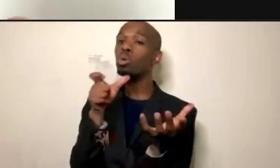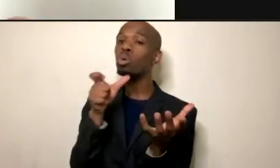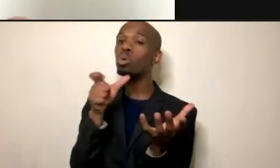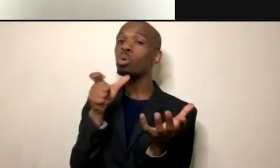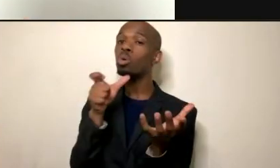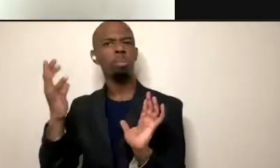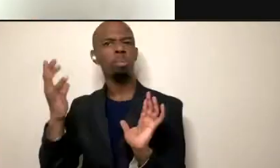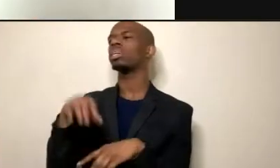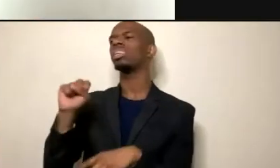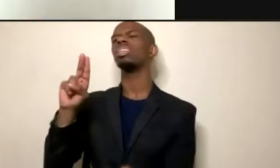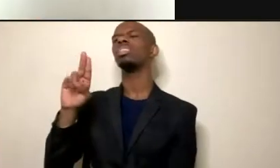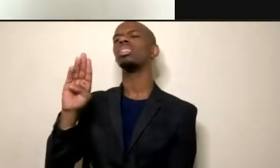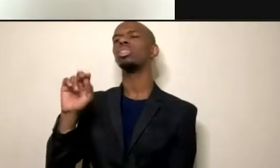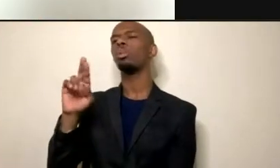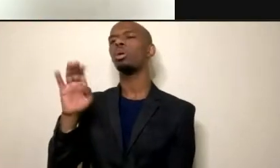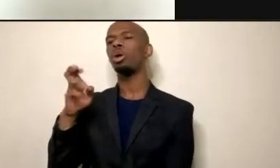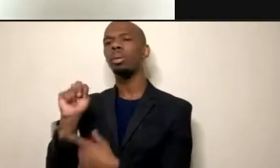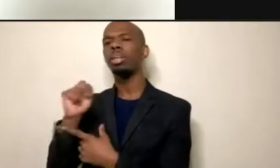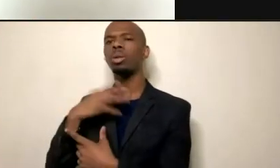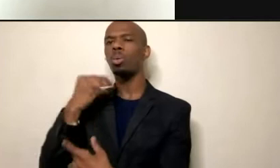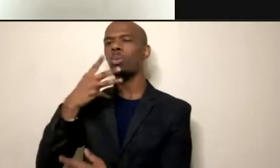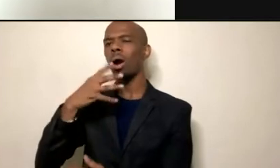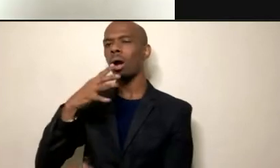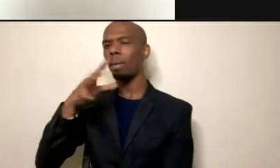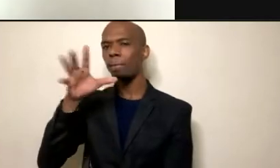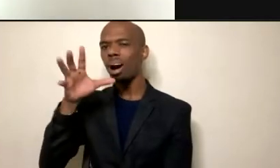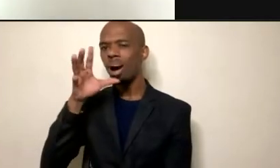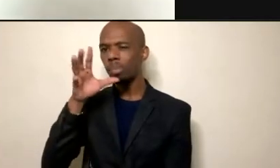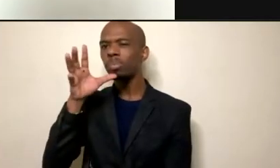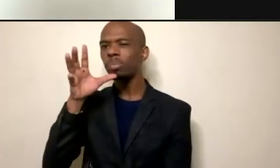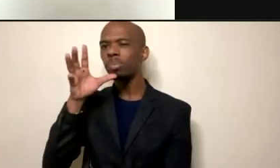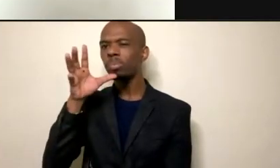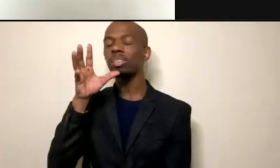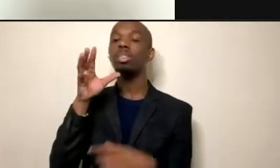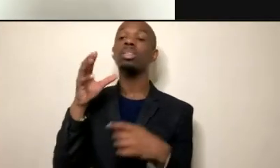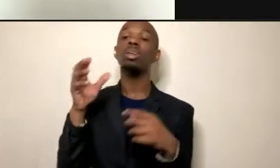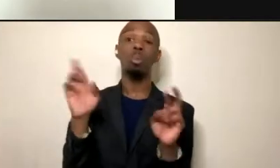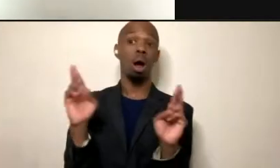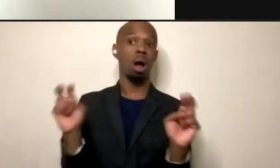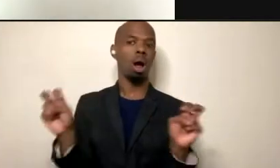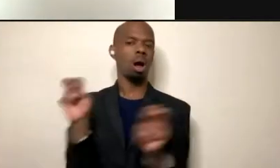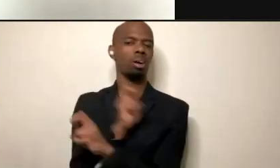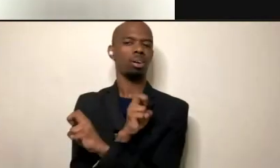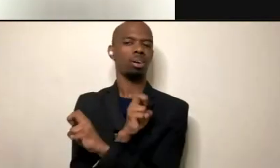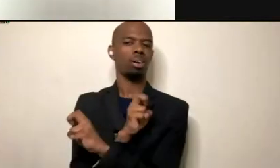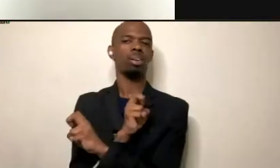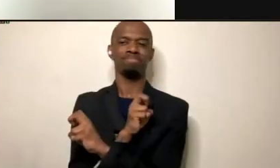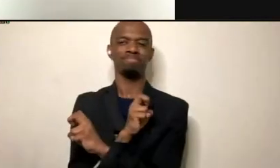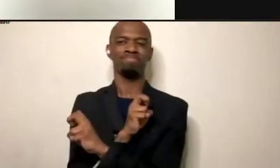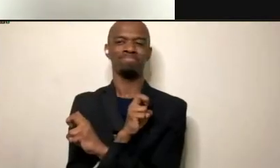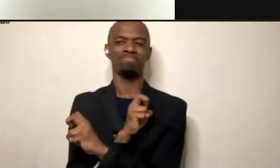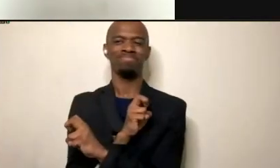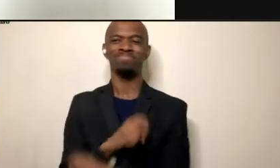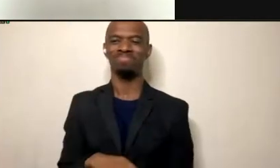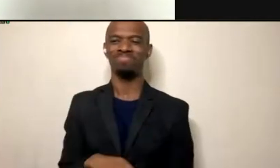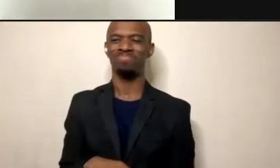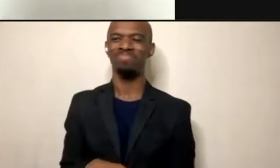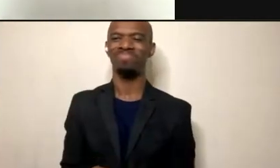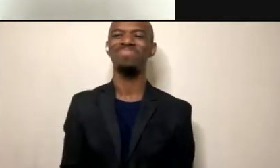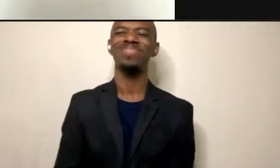I thought of like some moms, I think. And it was because he called his mother